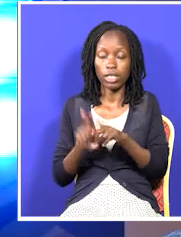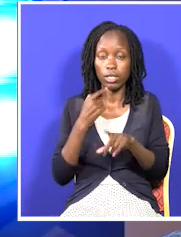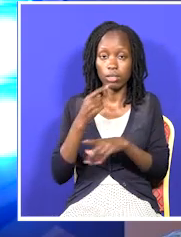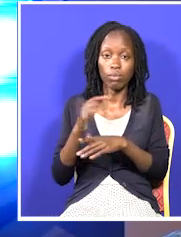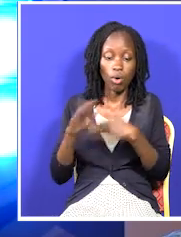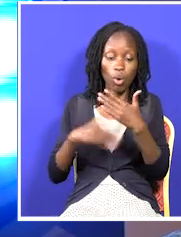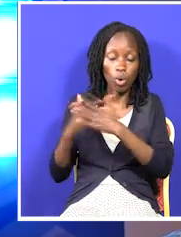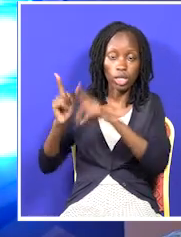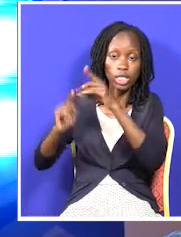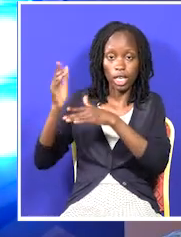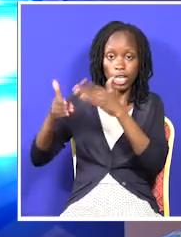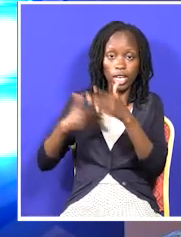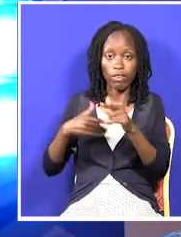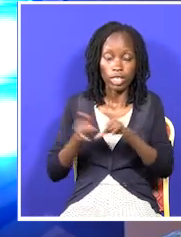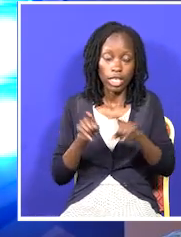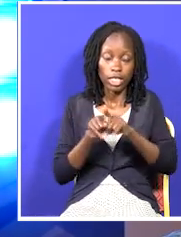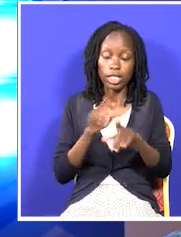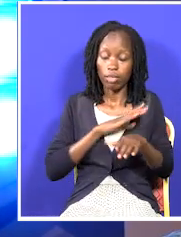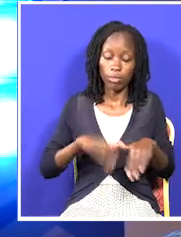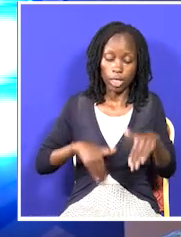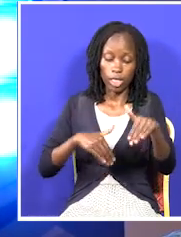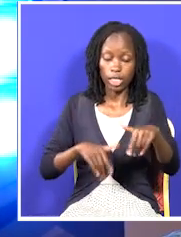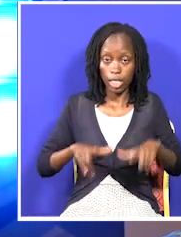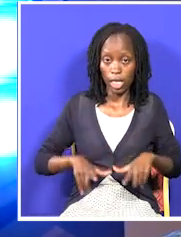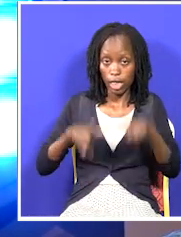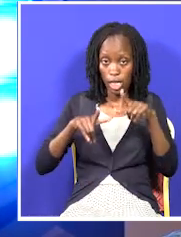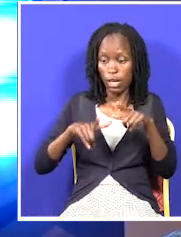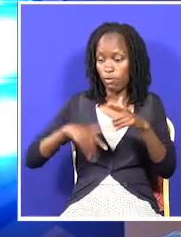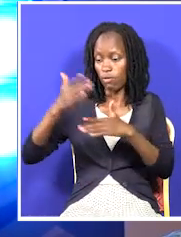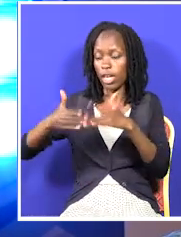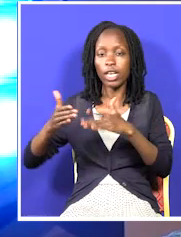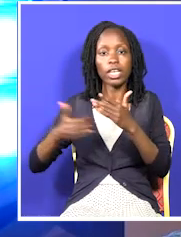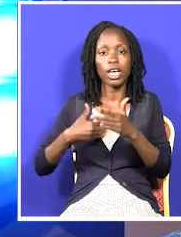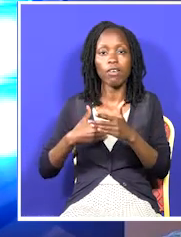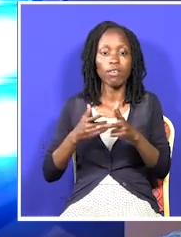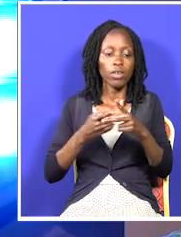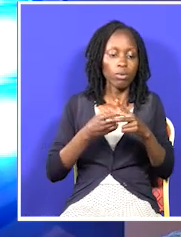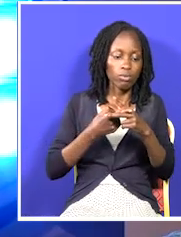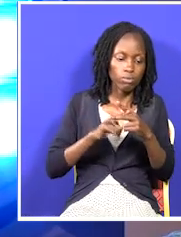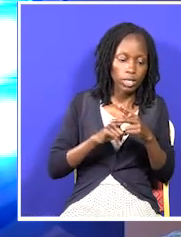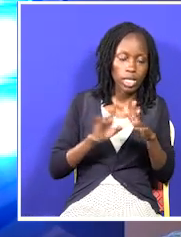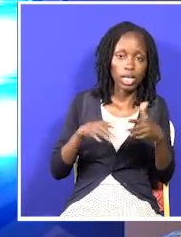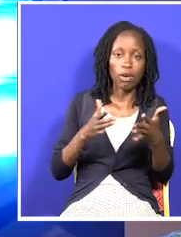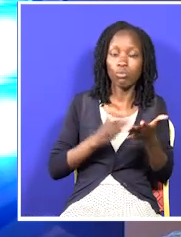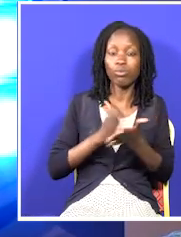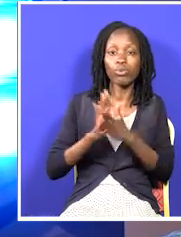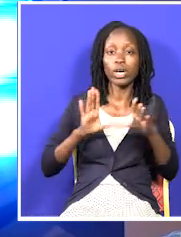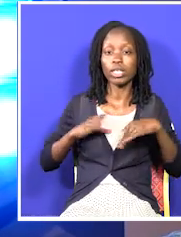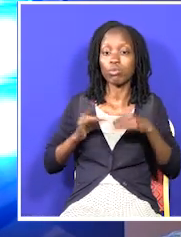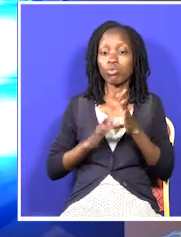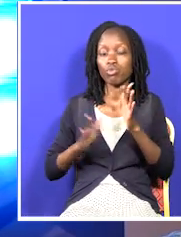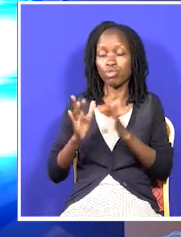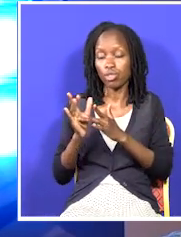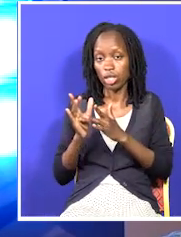every journey has an end. So your journey as well, and my journey as a Christian, has an end. There's a place we started, and there's a place that